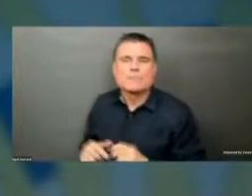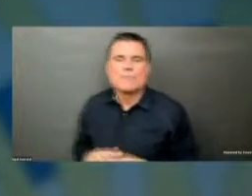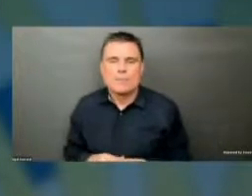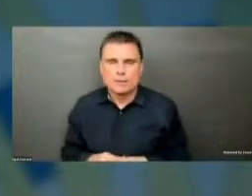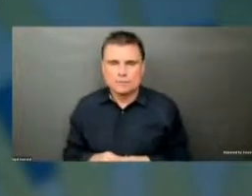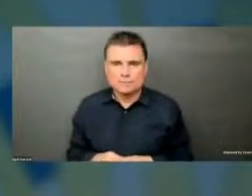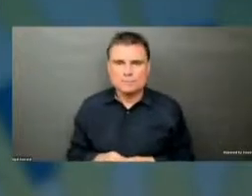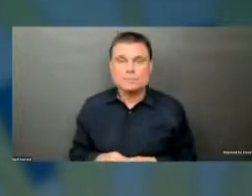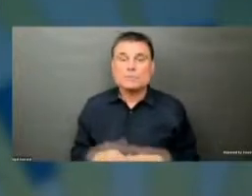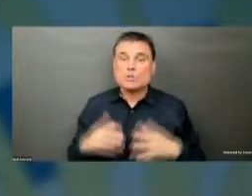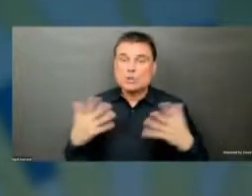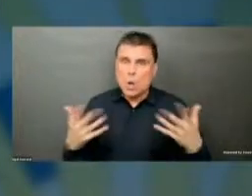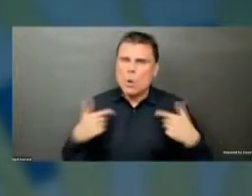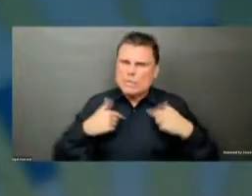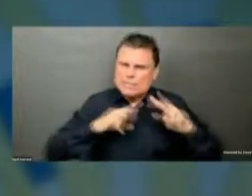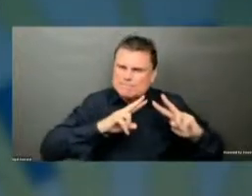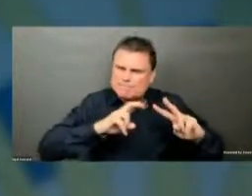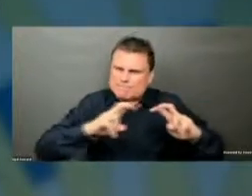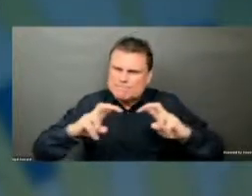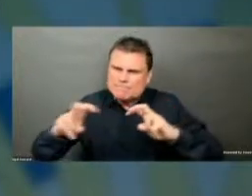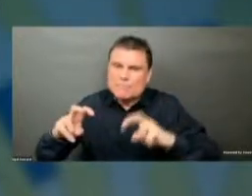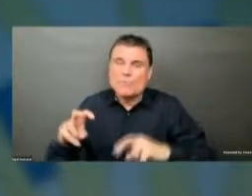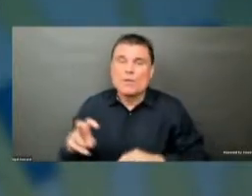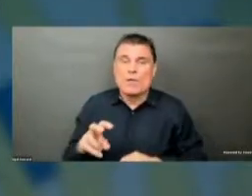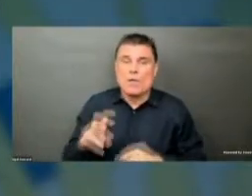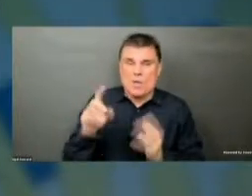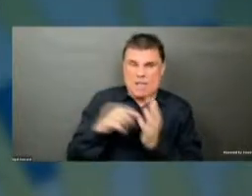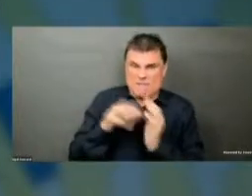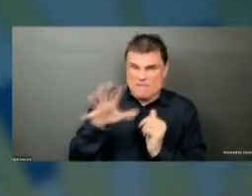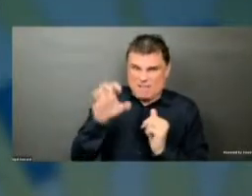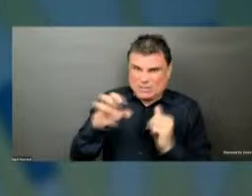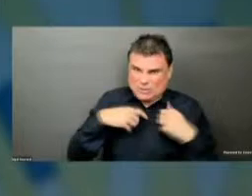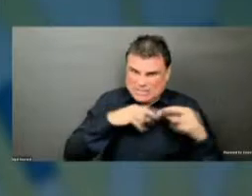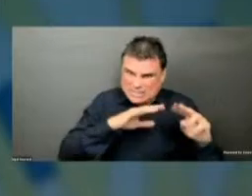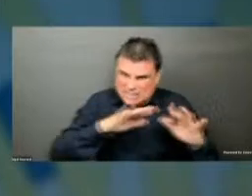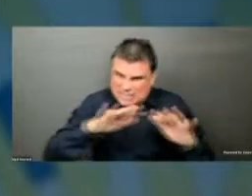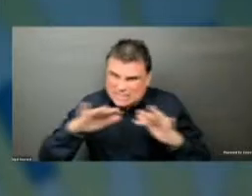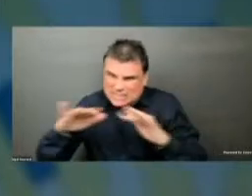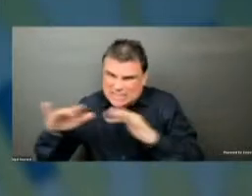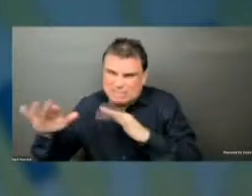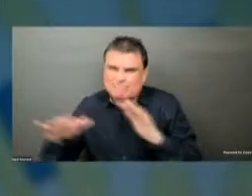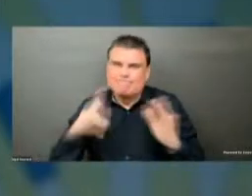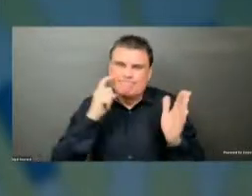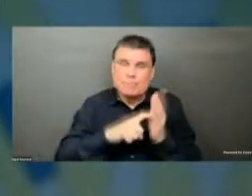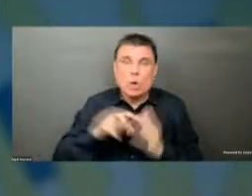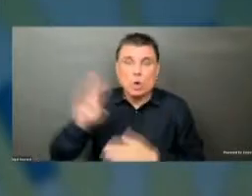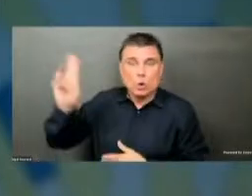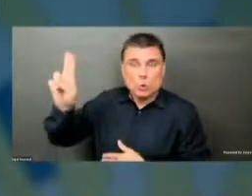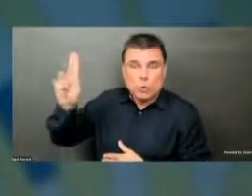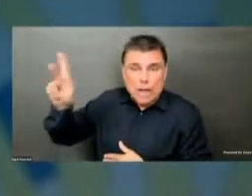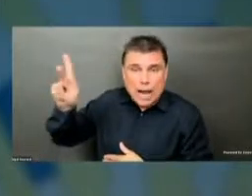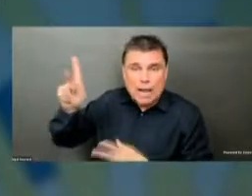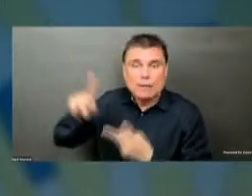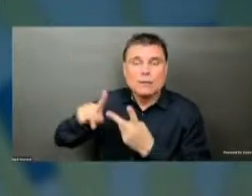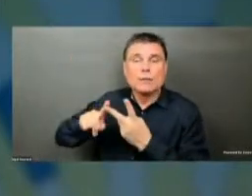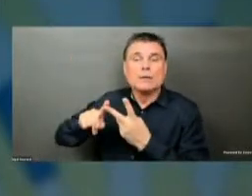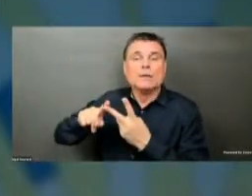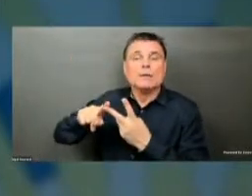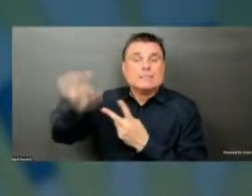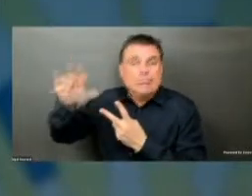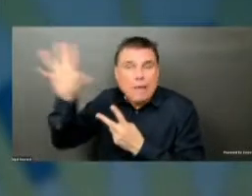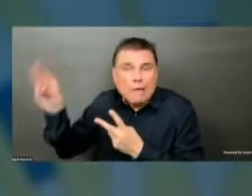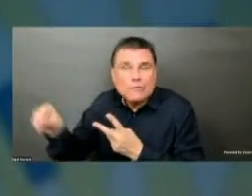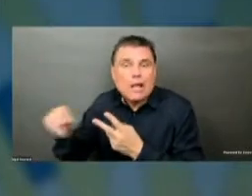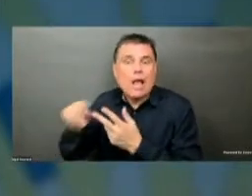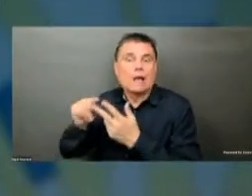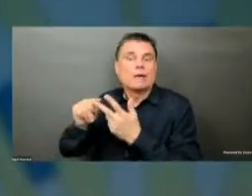cases, and we've detected both either the UK or the South African variant in 28 cases. Of the